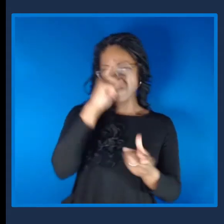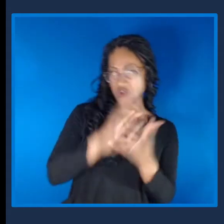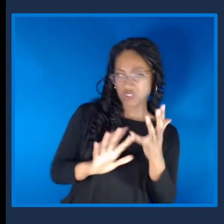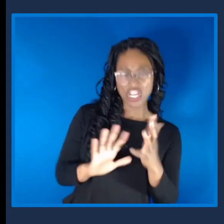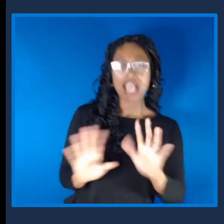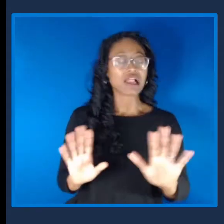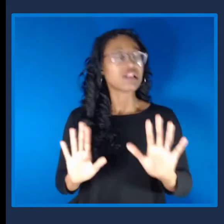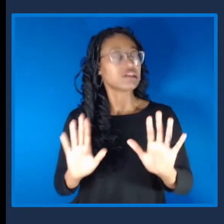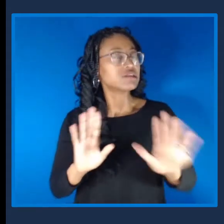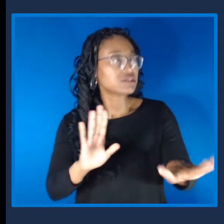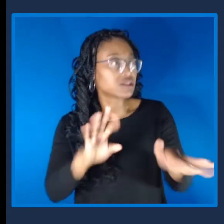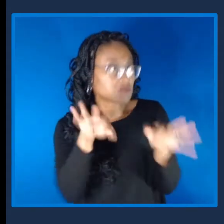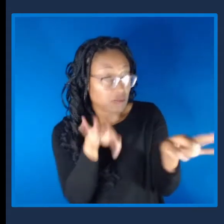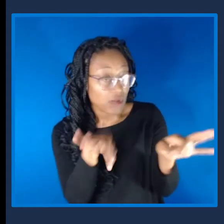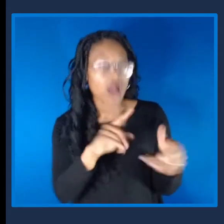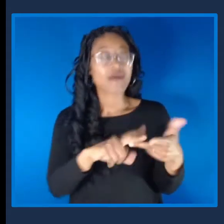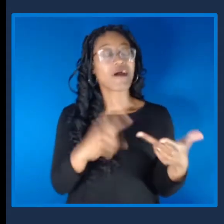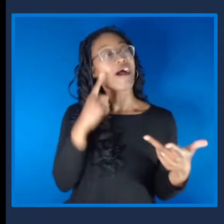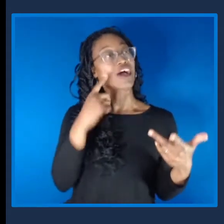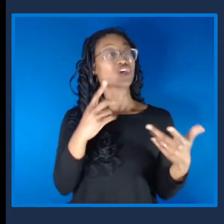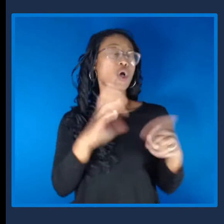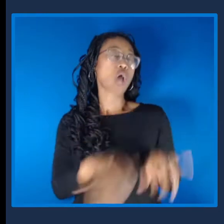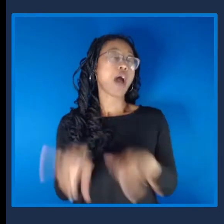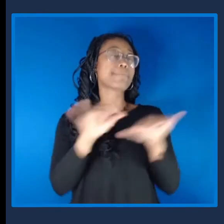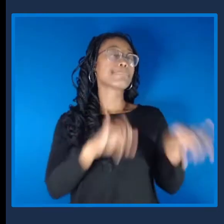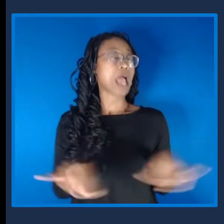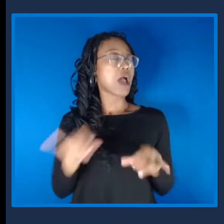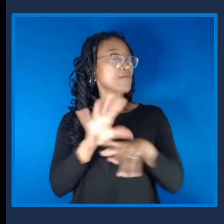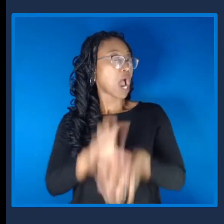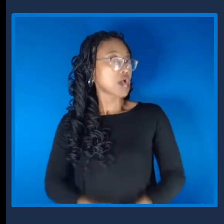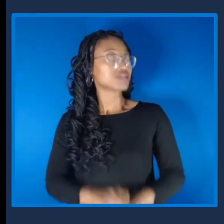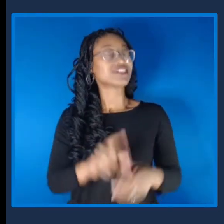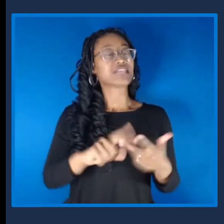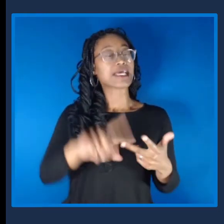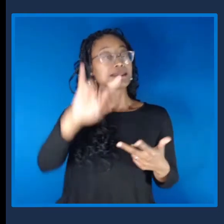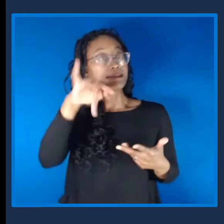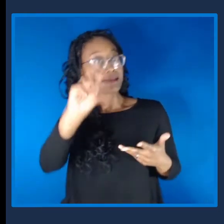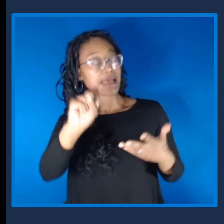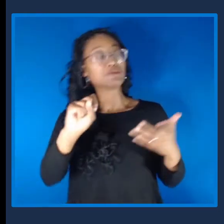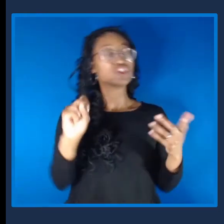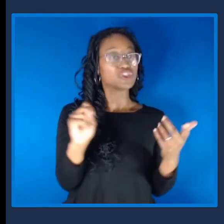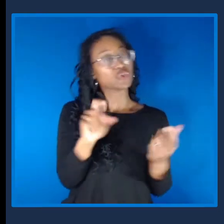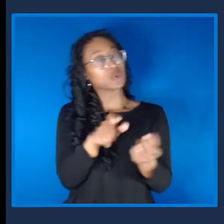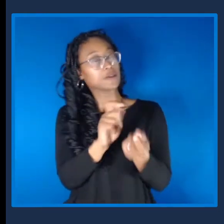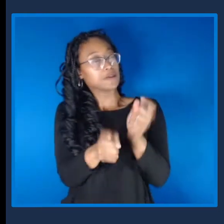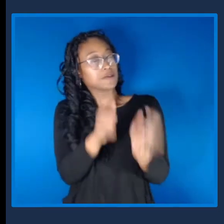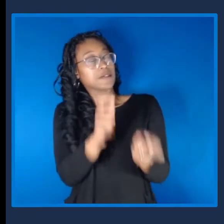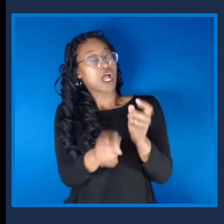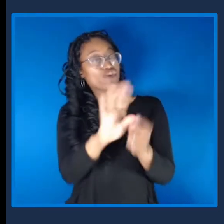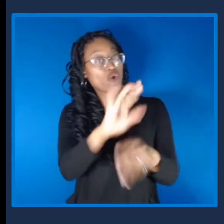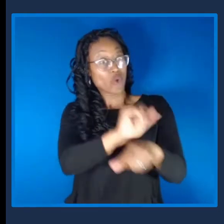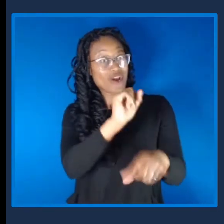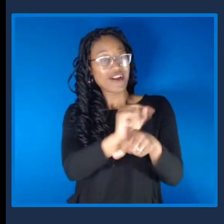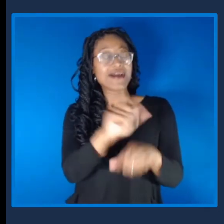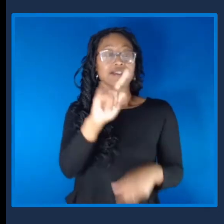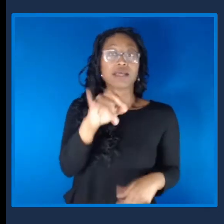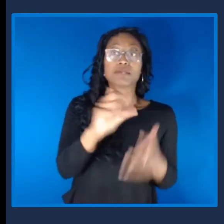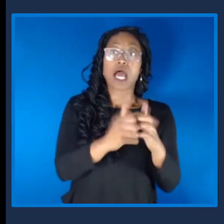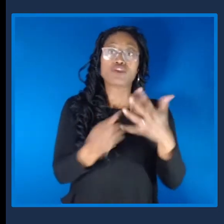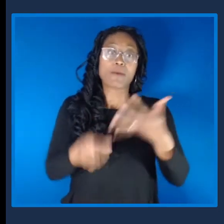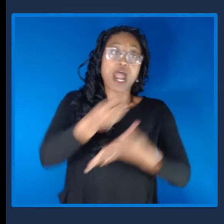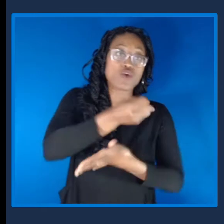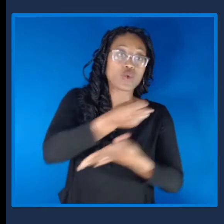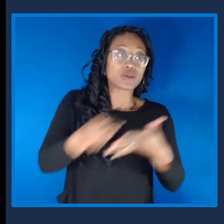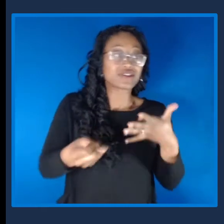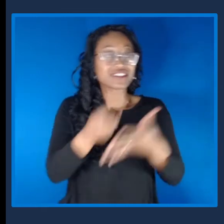processes, give you some tips to scope your work. We're also going to give you simple steps to test for accessibility, highlight how to prioritize, fix,